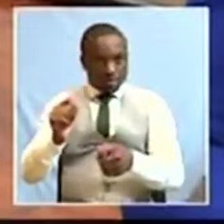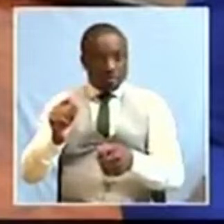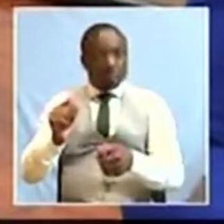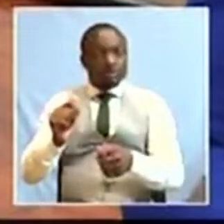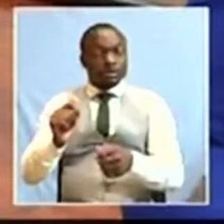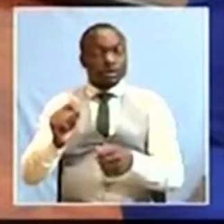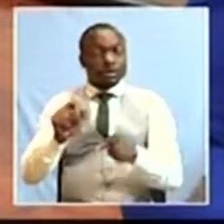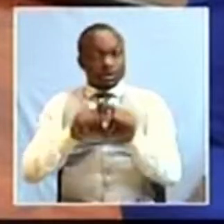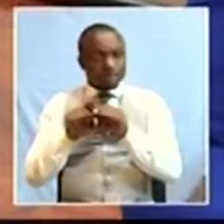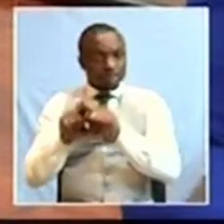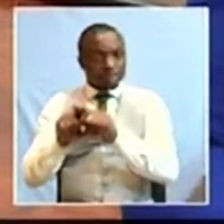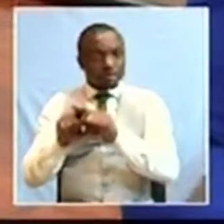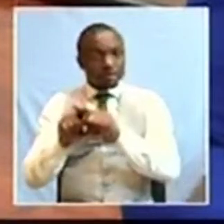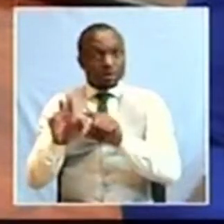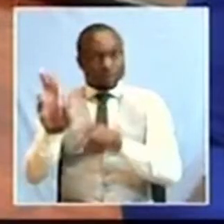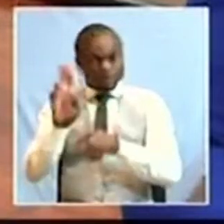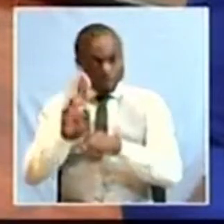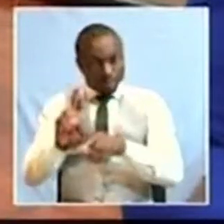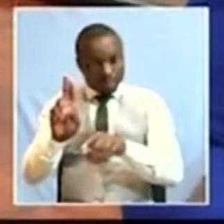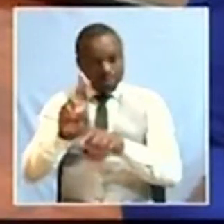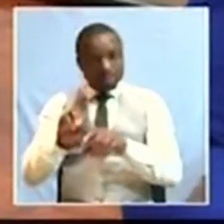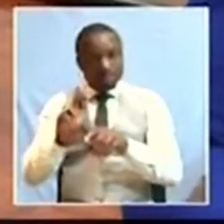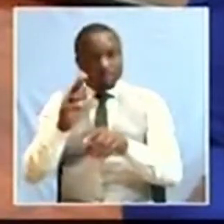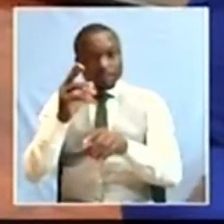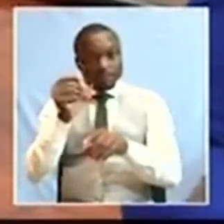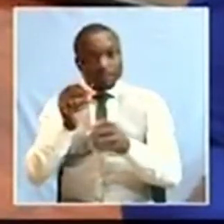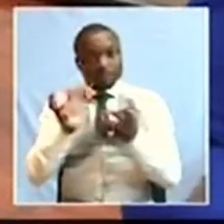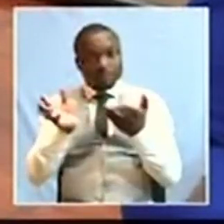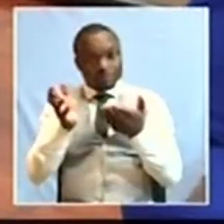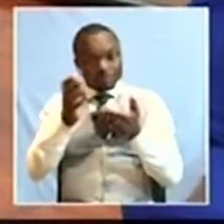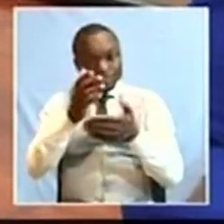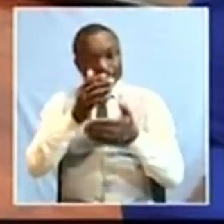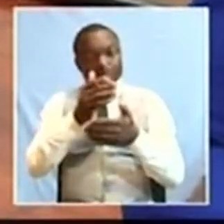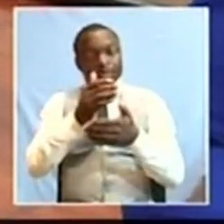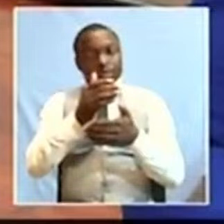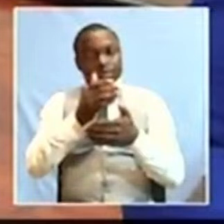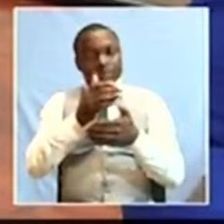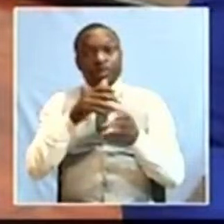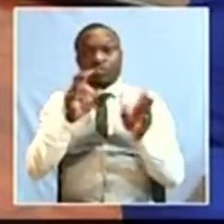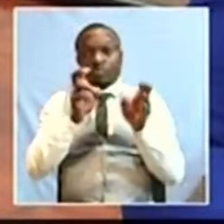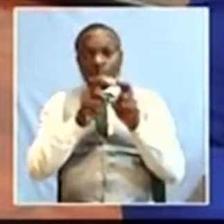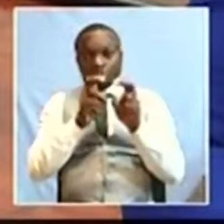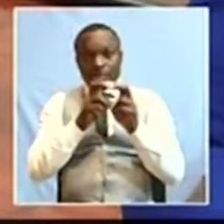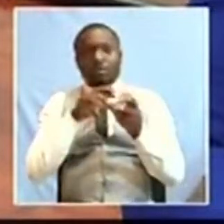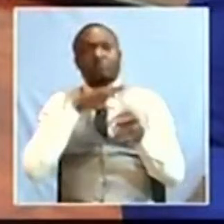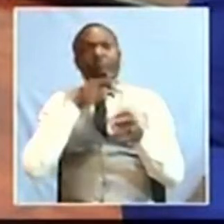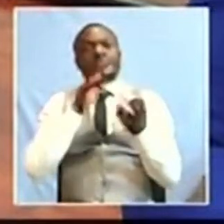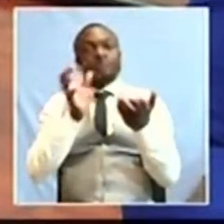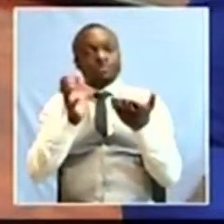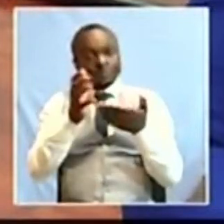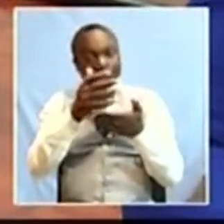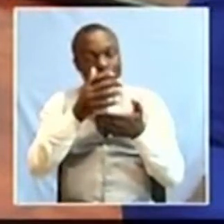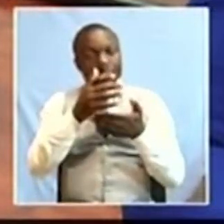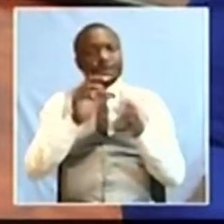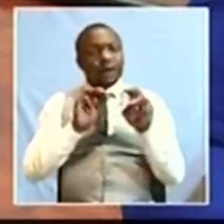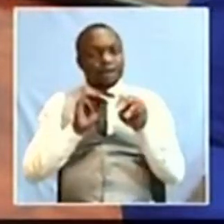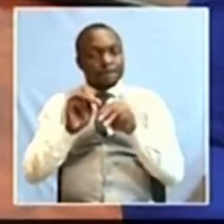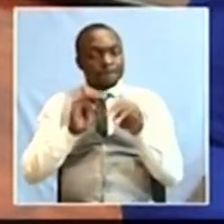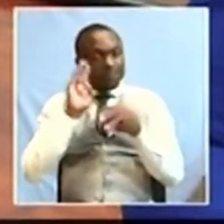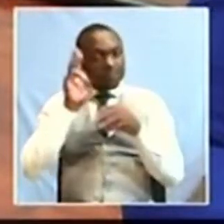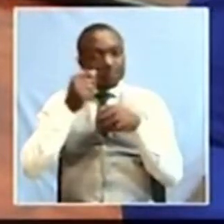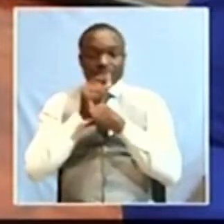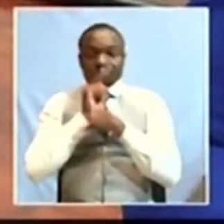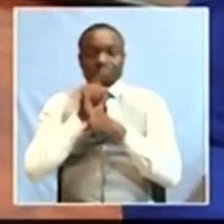maximize on usage of solid waste management contracts. Further, Management will ensure